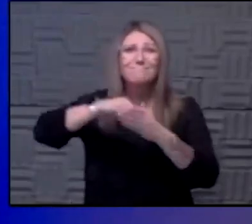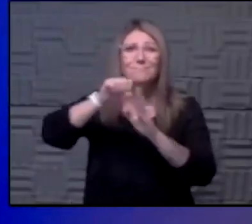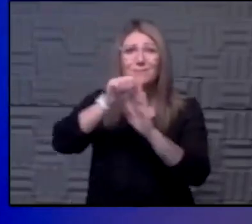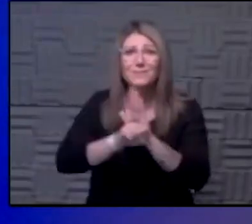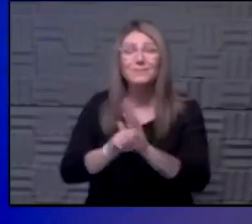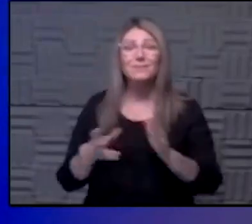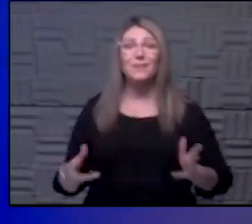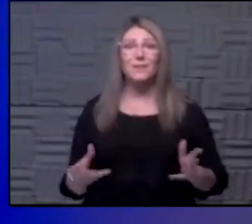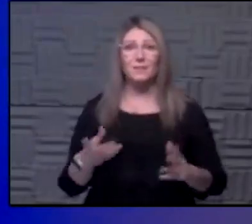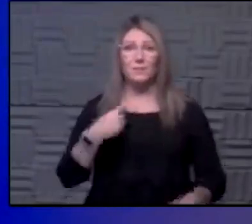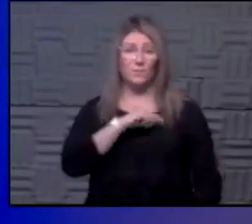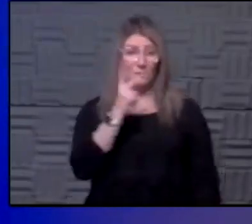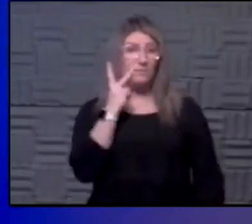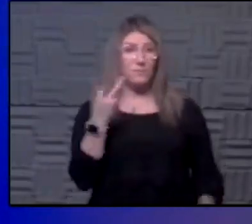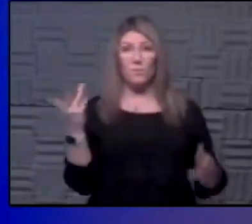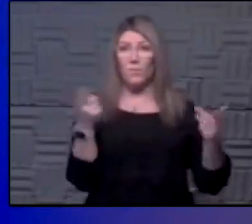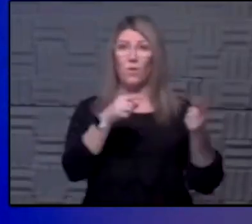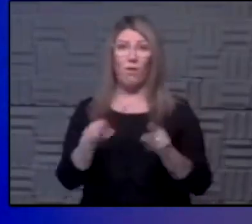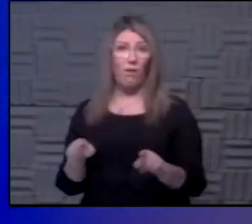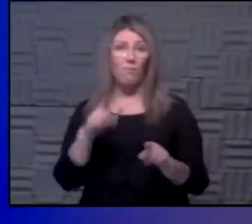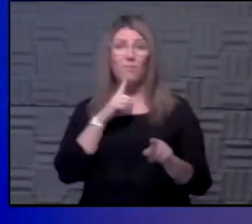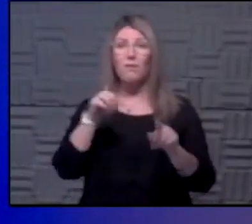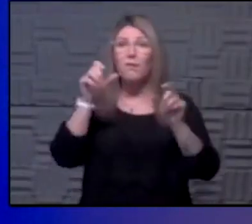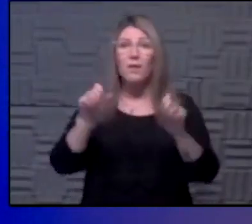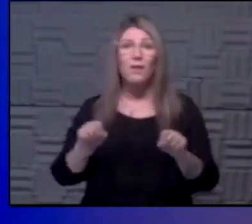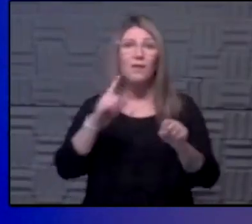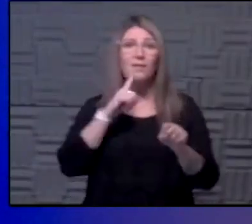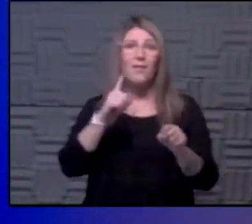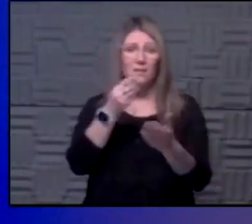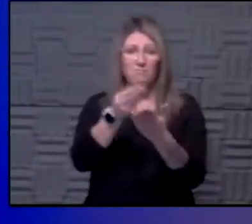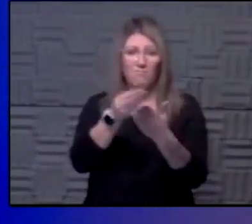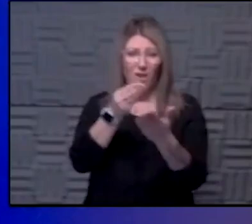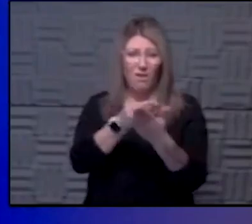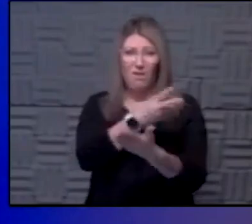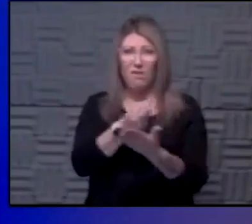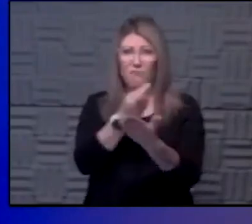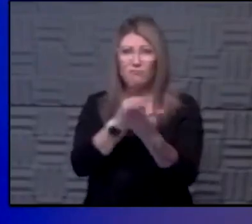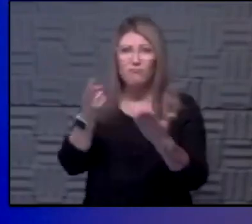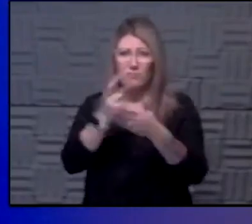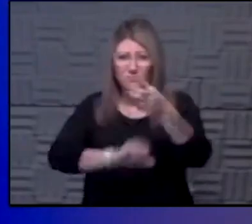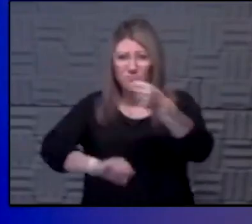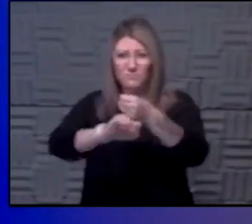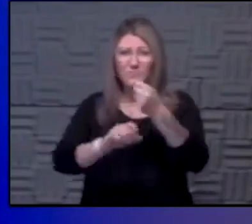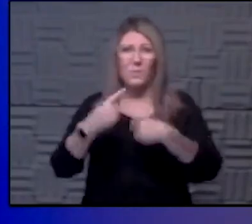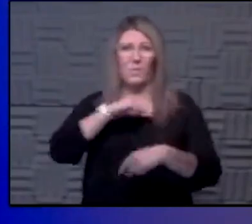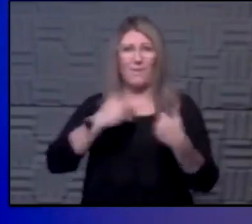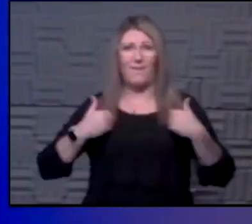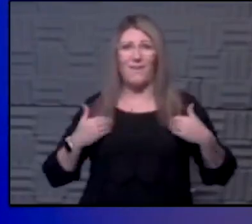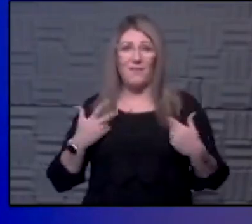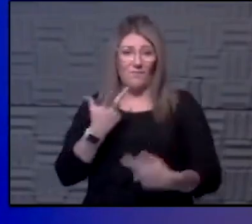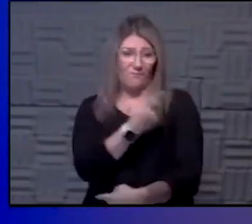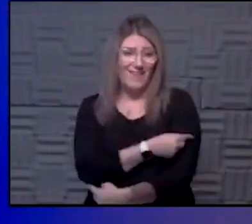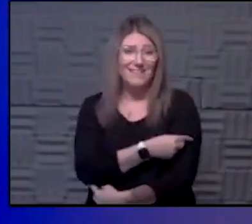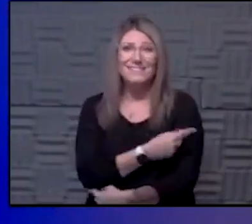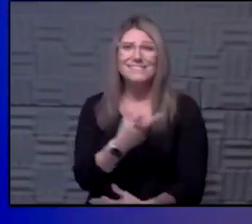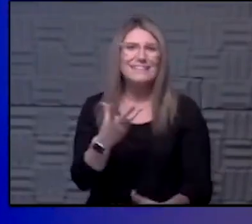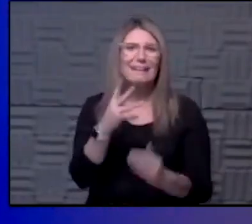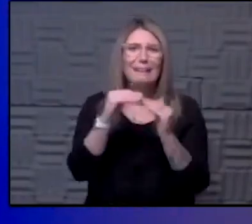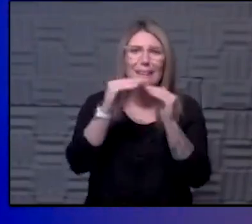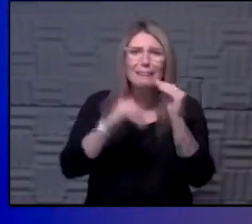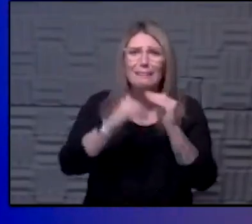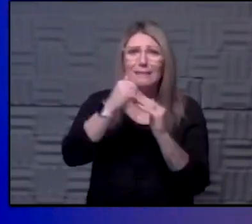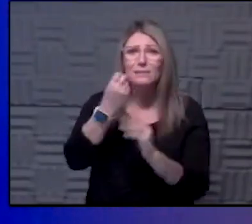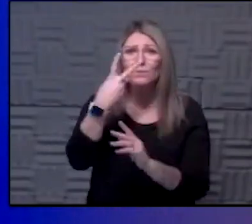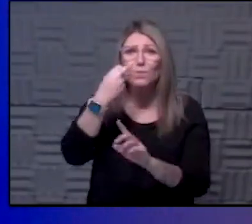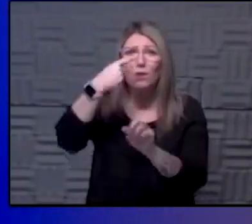what can happen when we are able to put money and resources behind something. We have a vaccine, less than 12